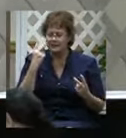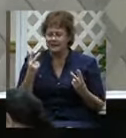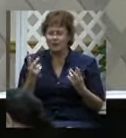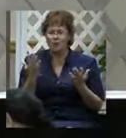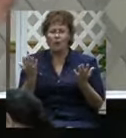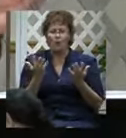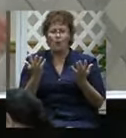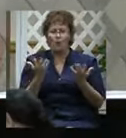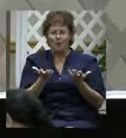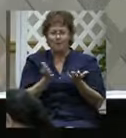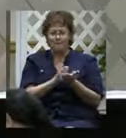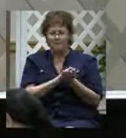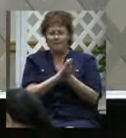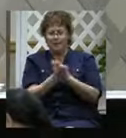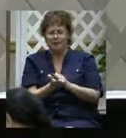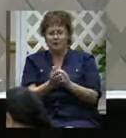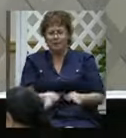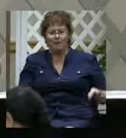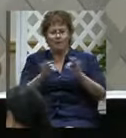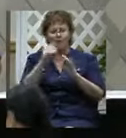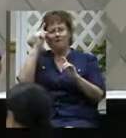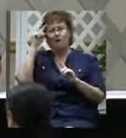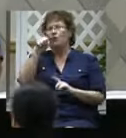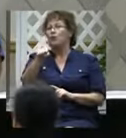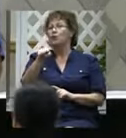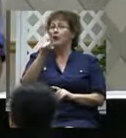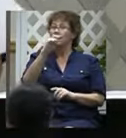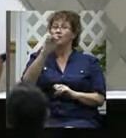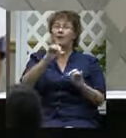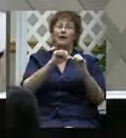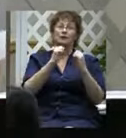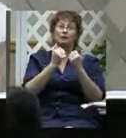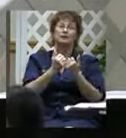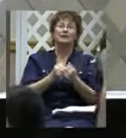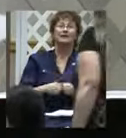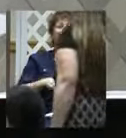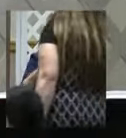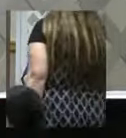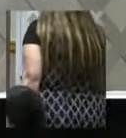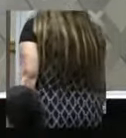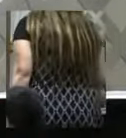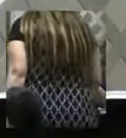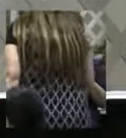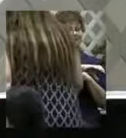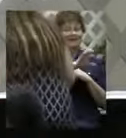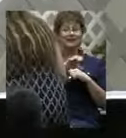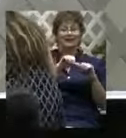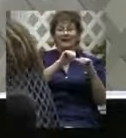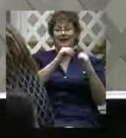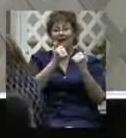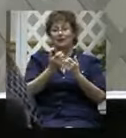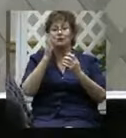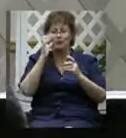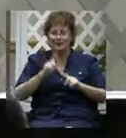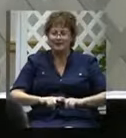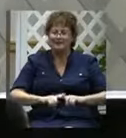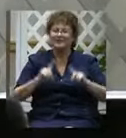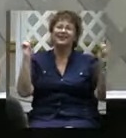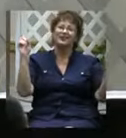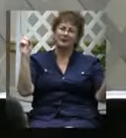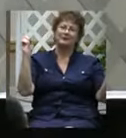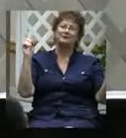becomes important for you. Again, the criteria used for your agency may be different than an agency, another